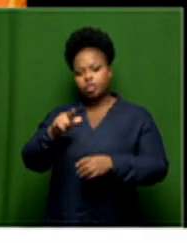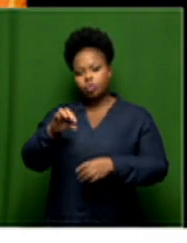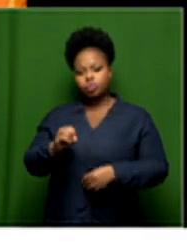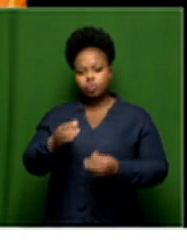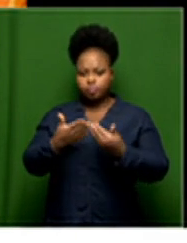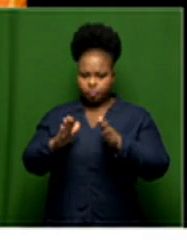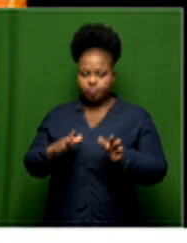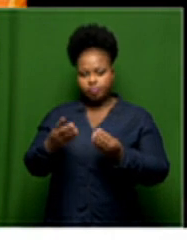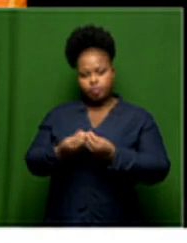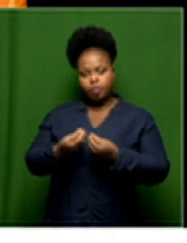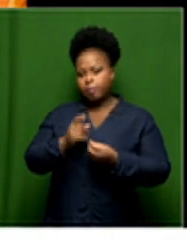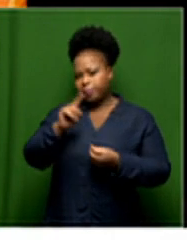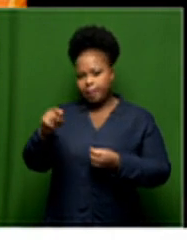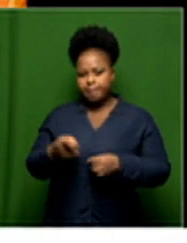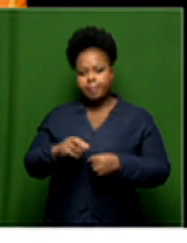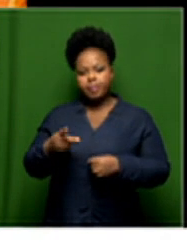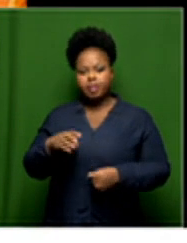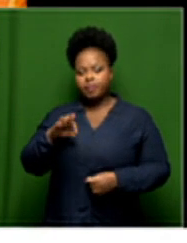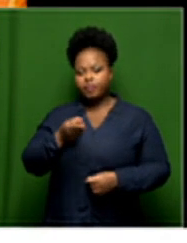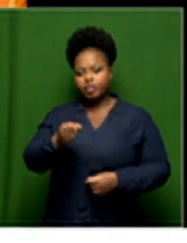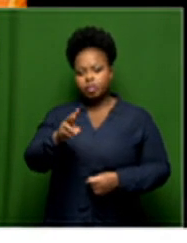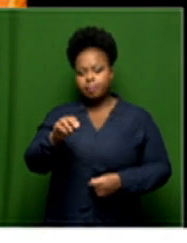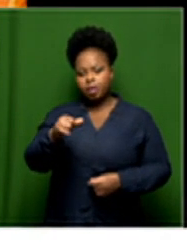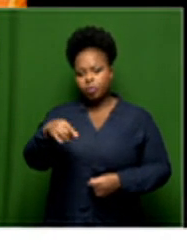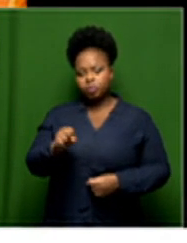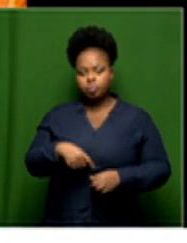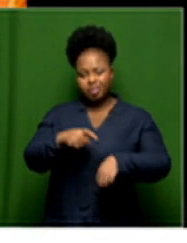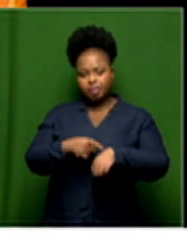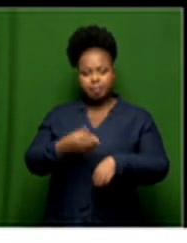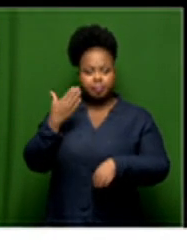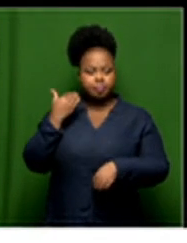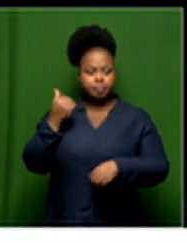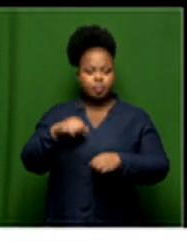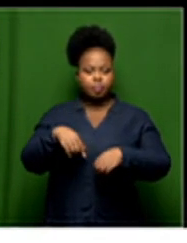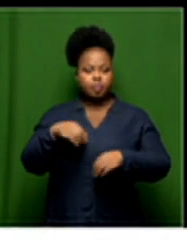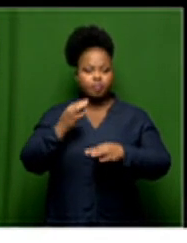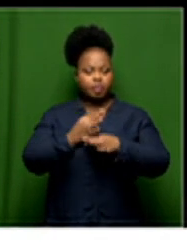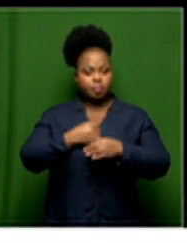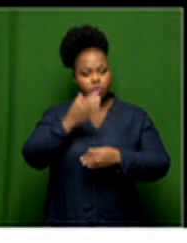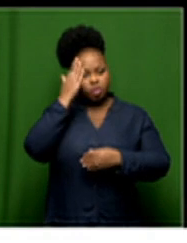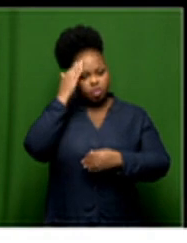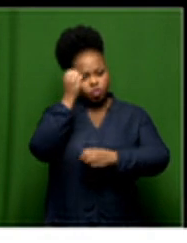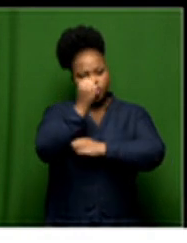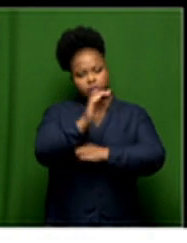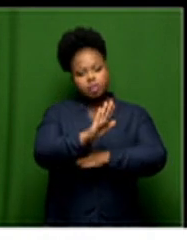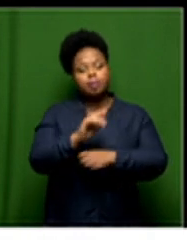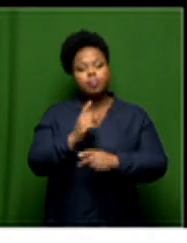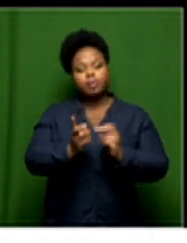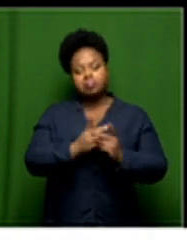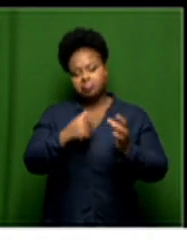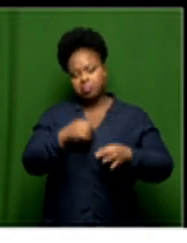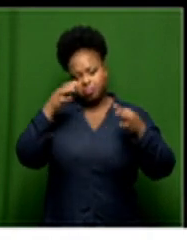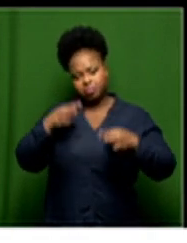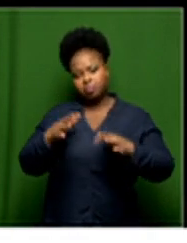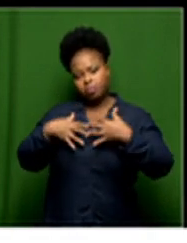of stores for them. I had opened a couple of fishmongers at my time when I was there. My dad was at head office. And then I